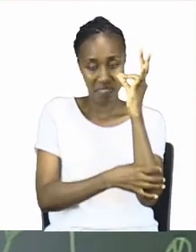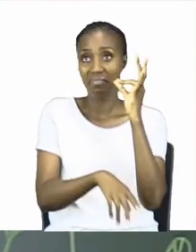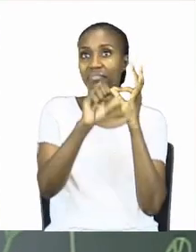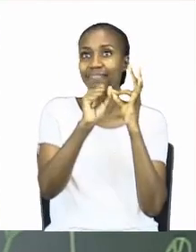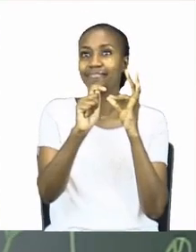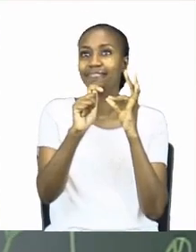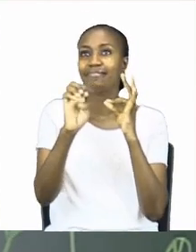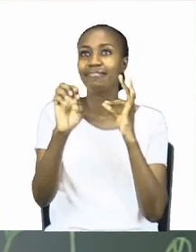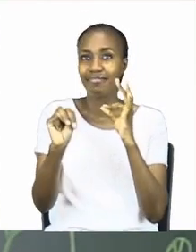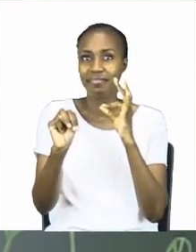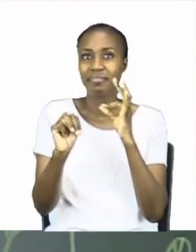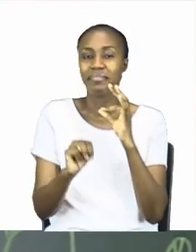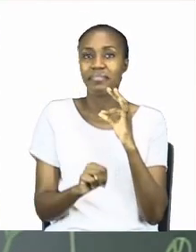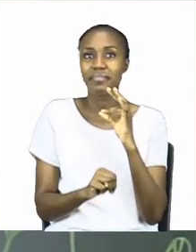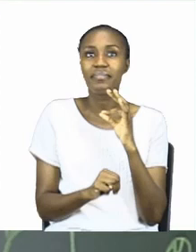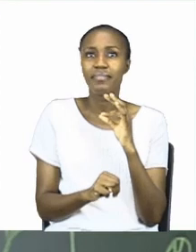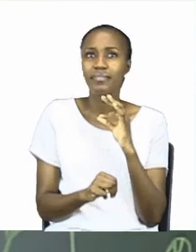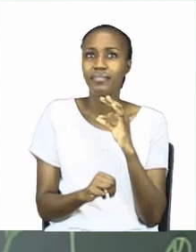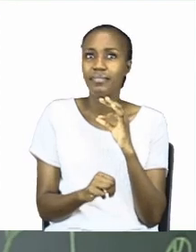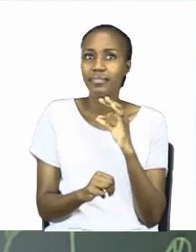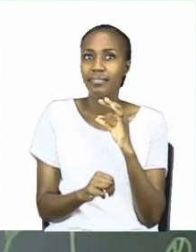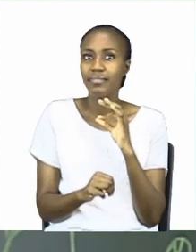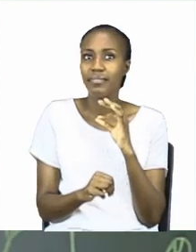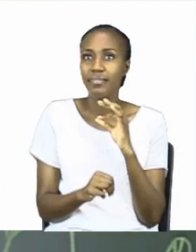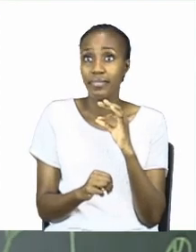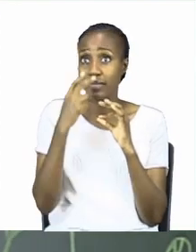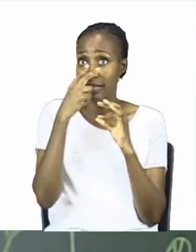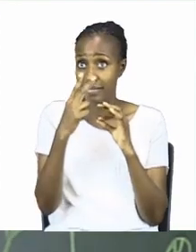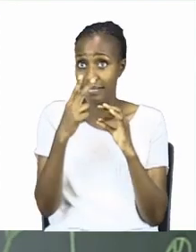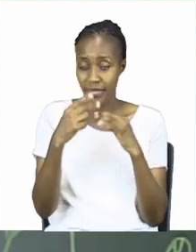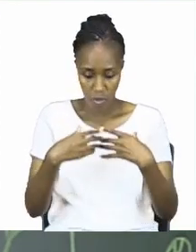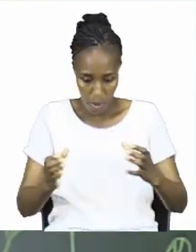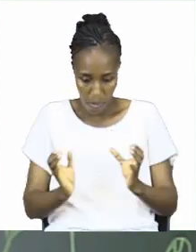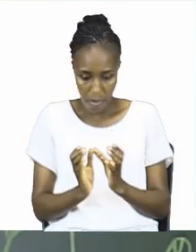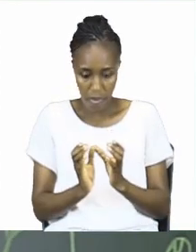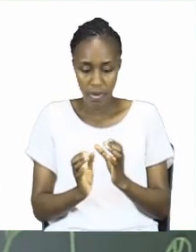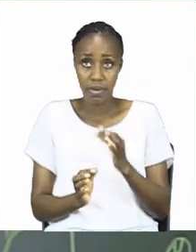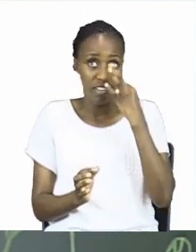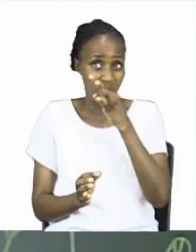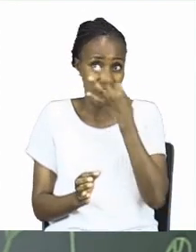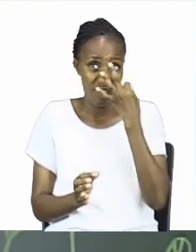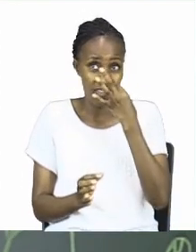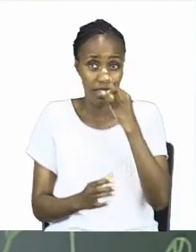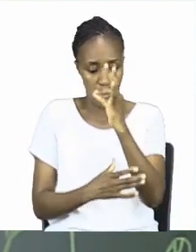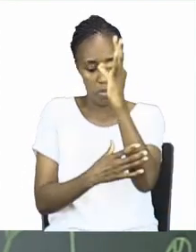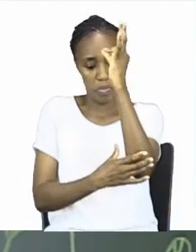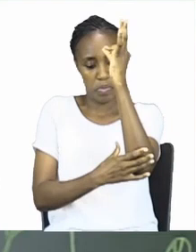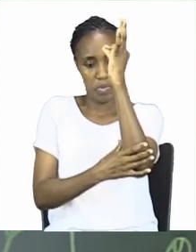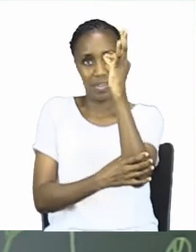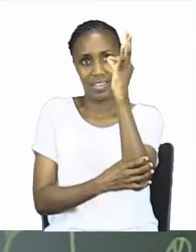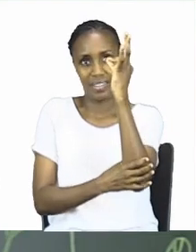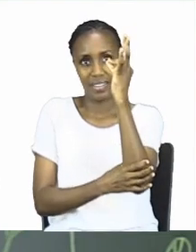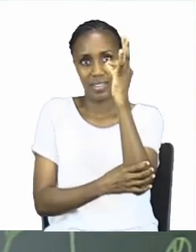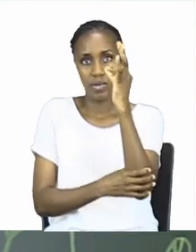go. Now here you will see this flower is inside a flower pot. But in the flower pot it looks